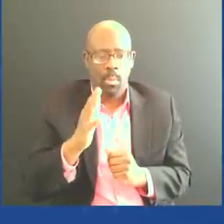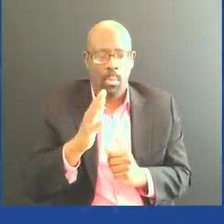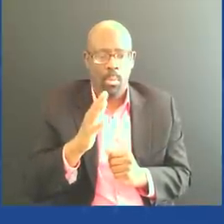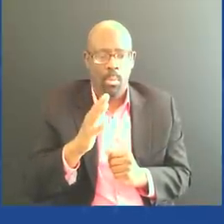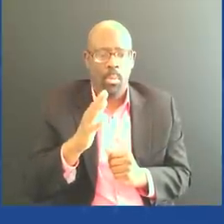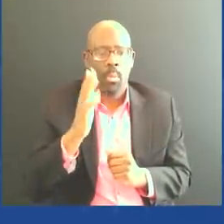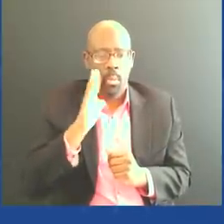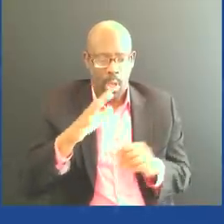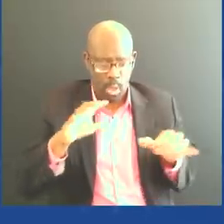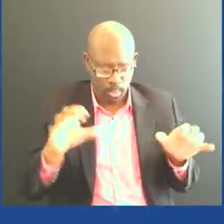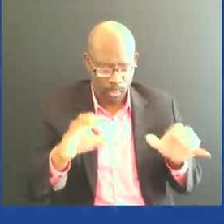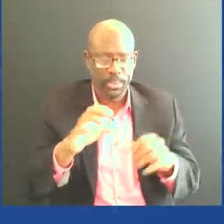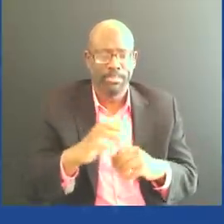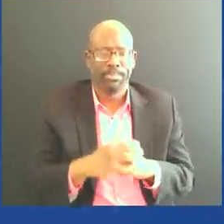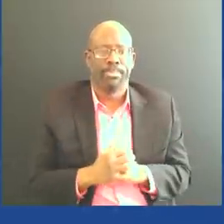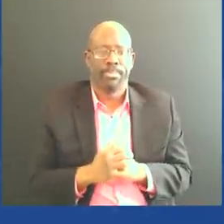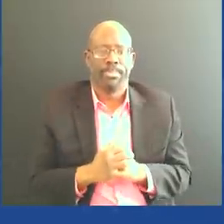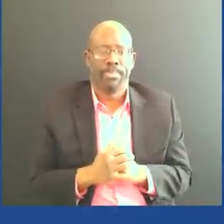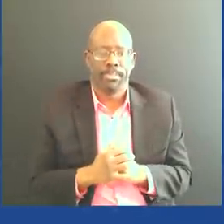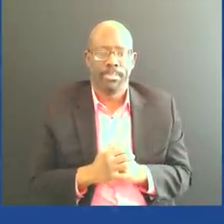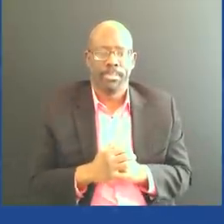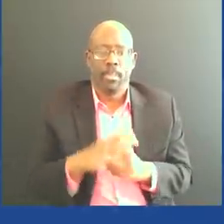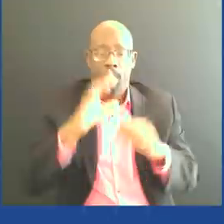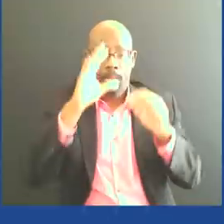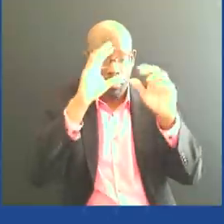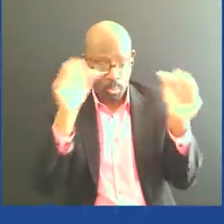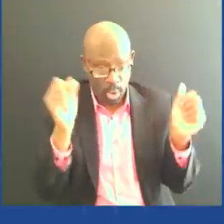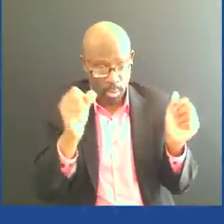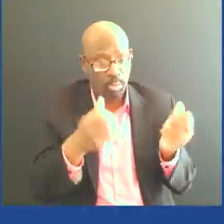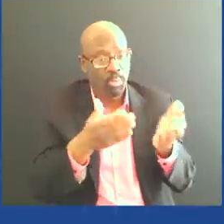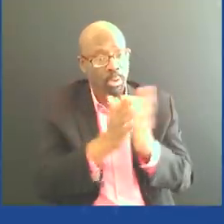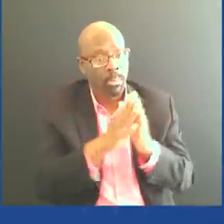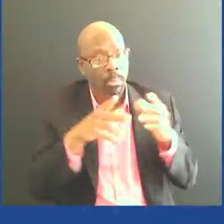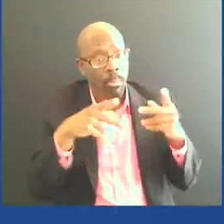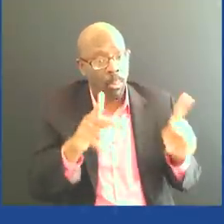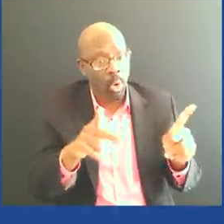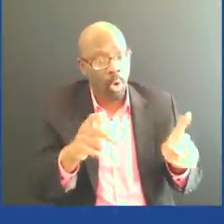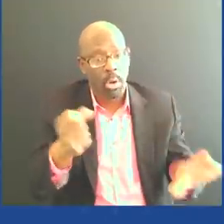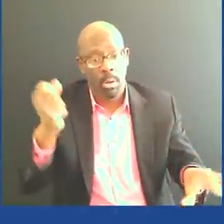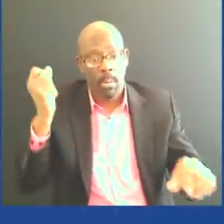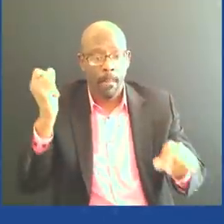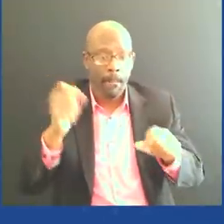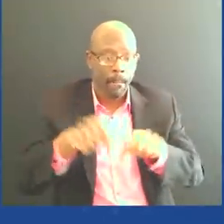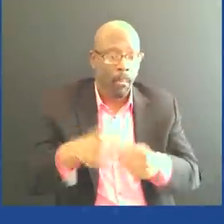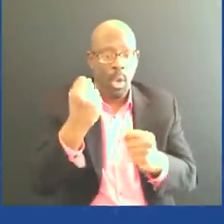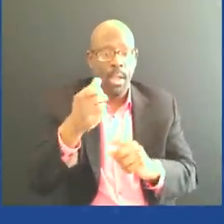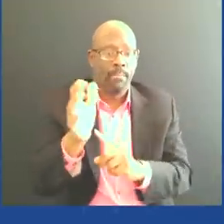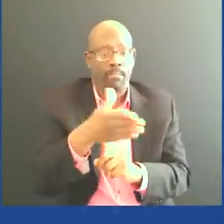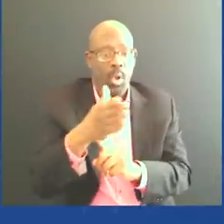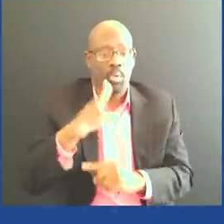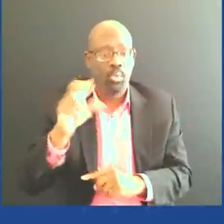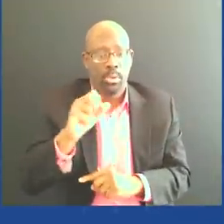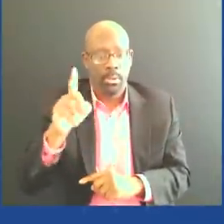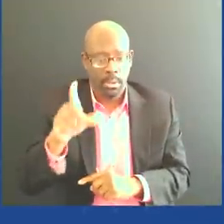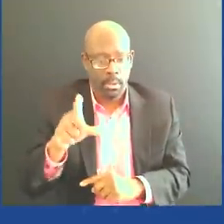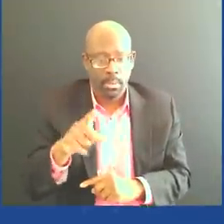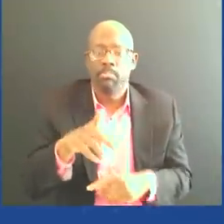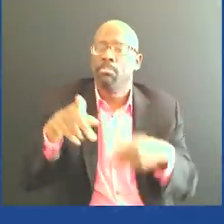Mr. President, request permission to break your flag of USS Delaware. Permission granted. Break my flag. Break your flag, aye, sir.